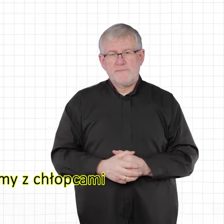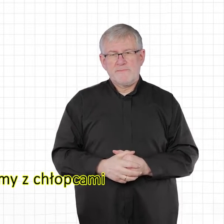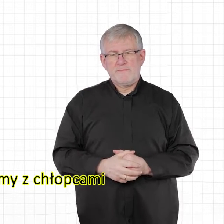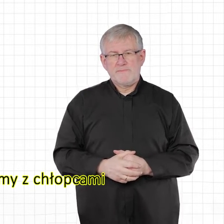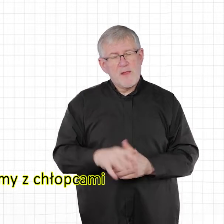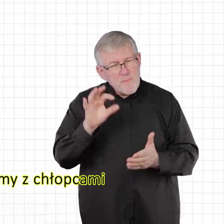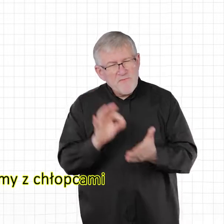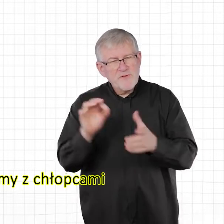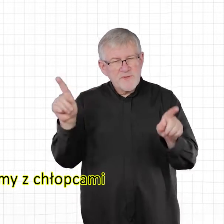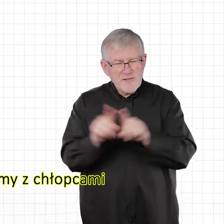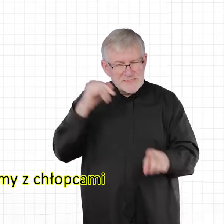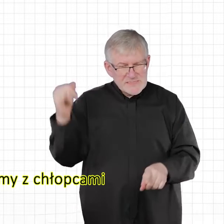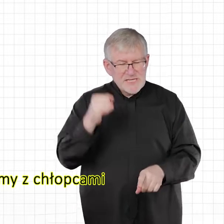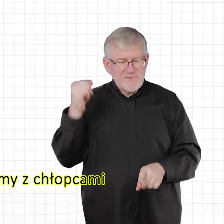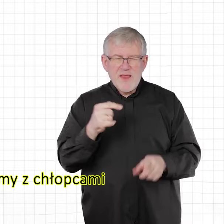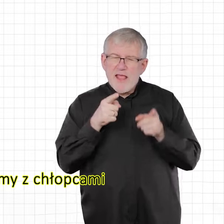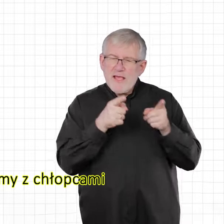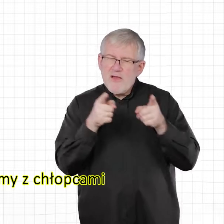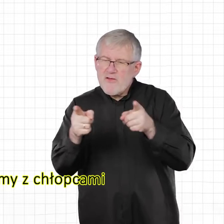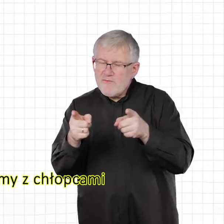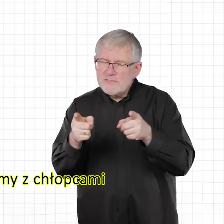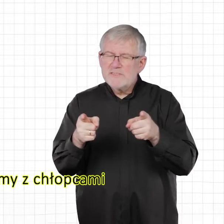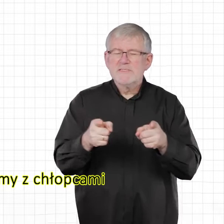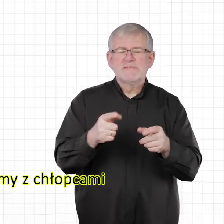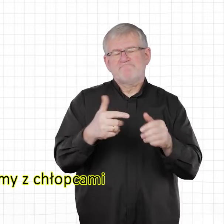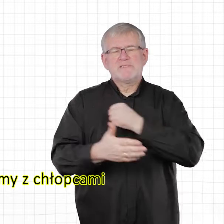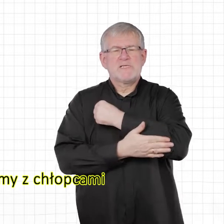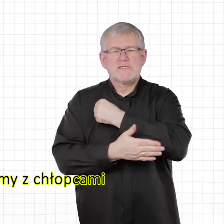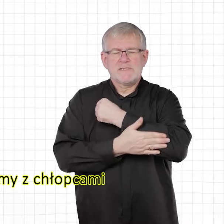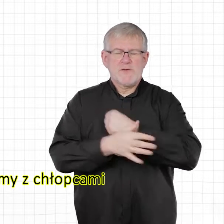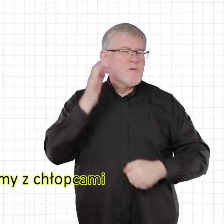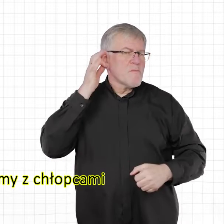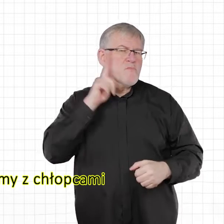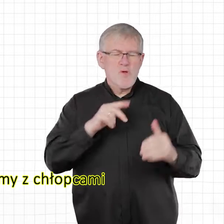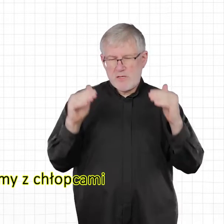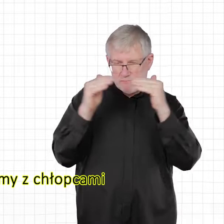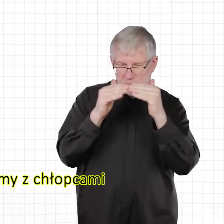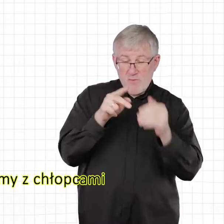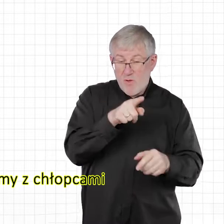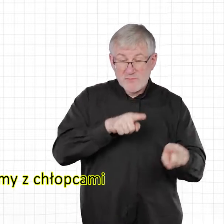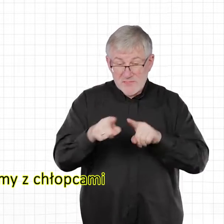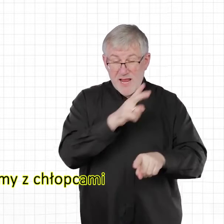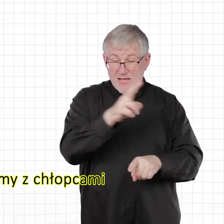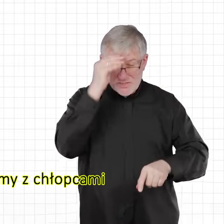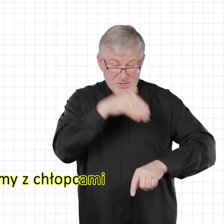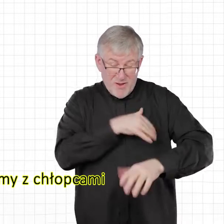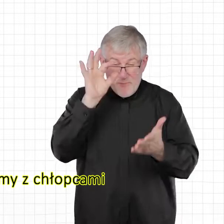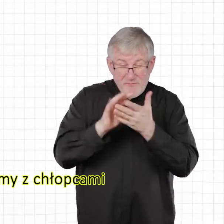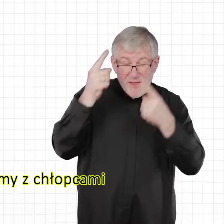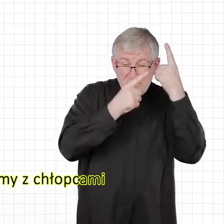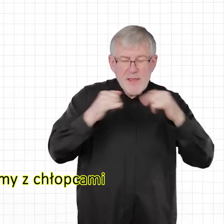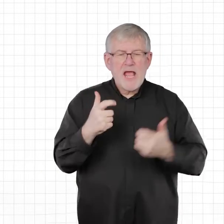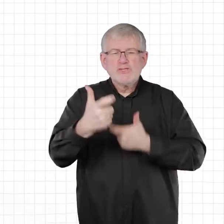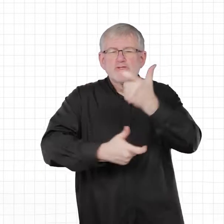they are working especially to teach boys about their feelings, how to talk about